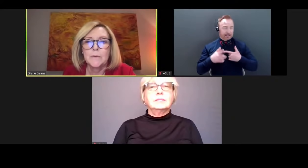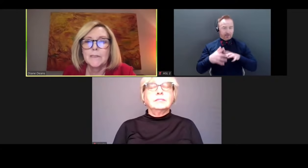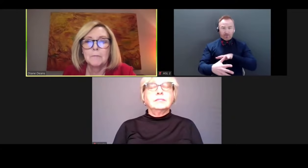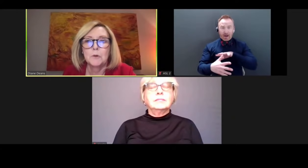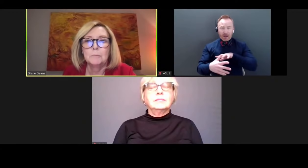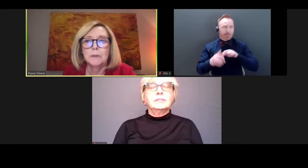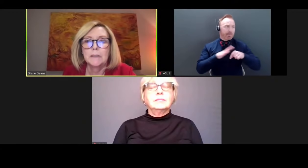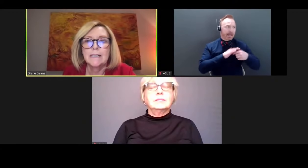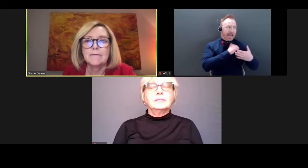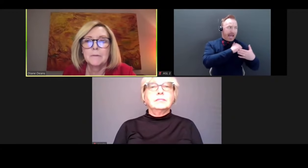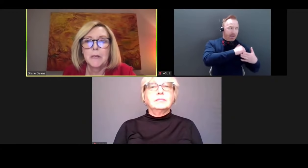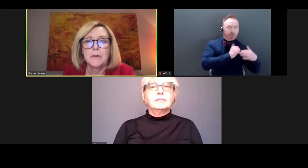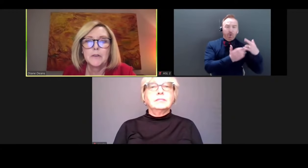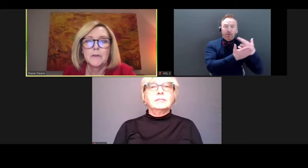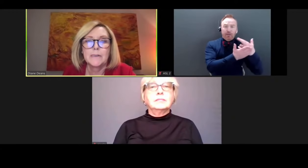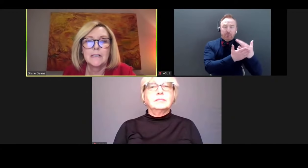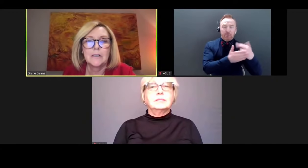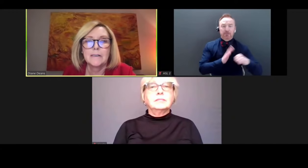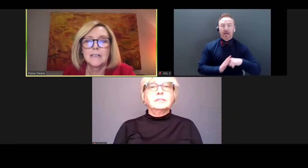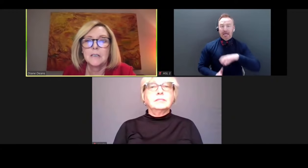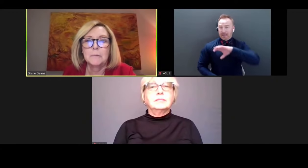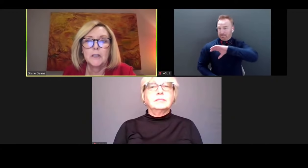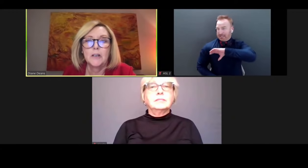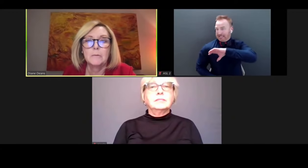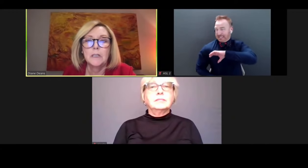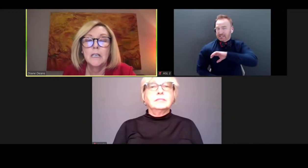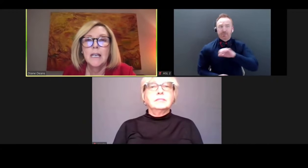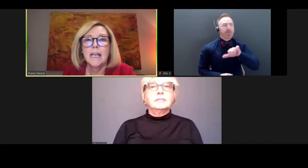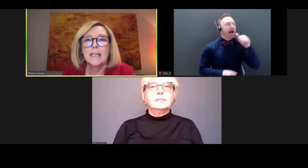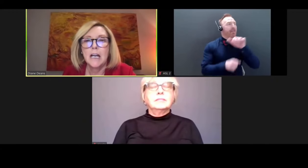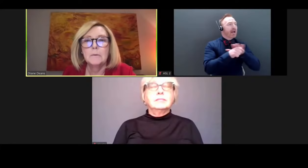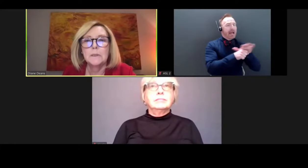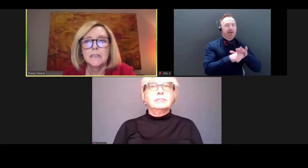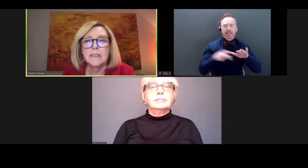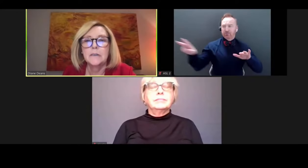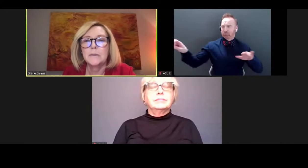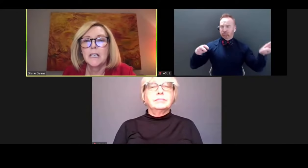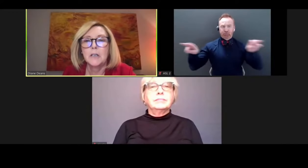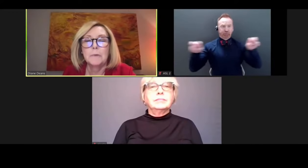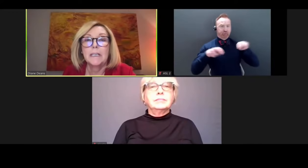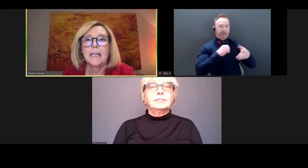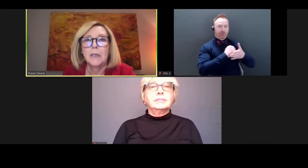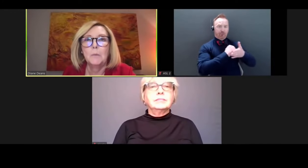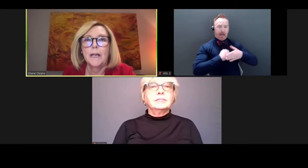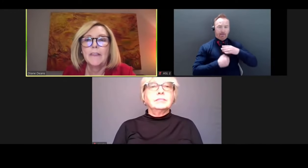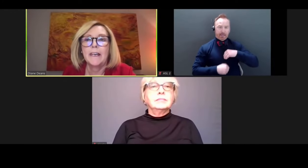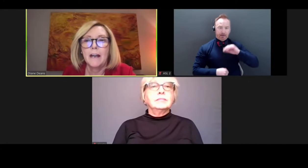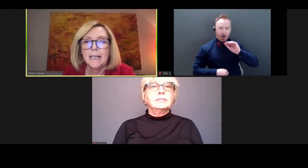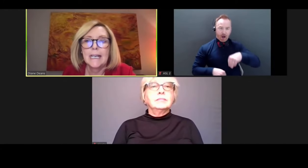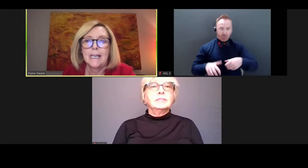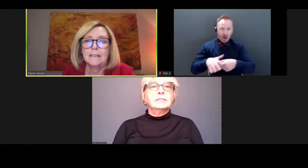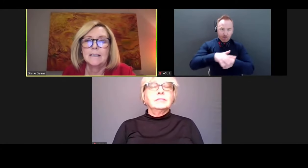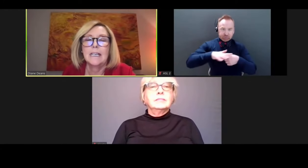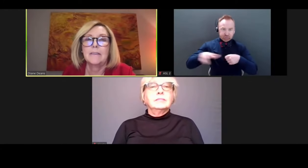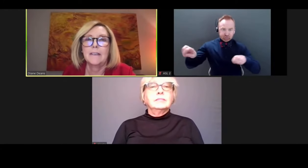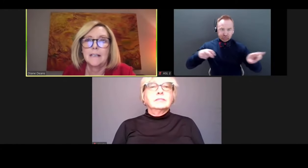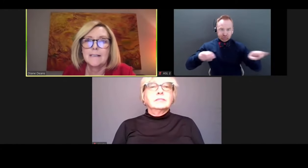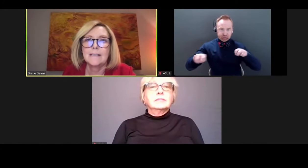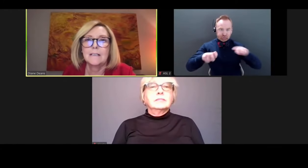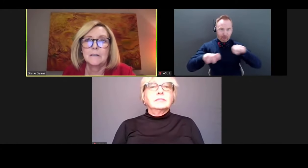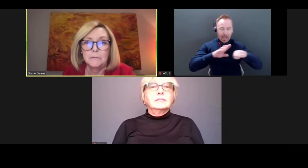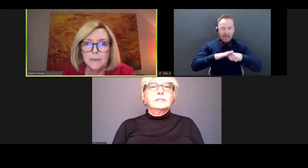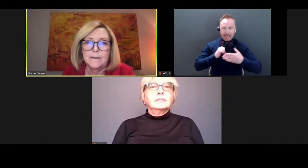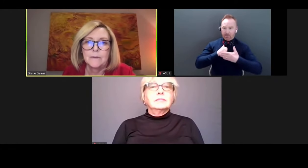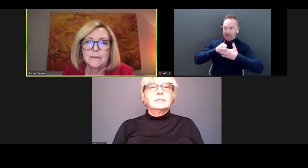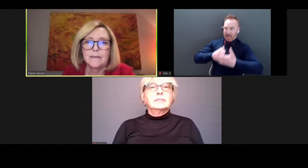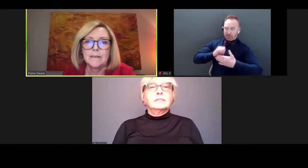MOUs to get more police from other jurisdictions to help in Ottawa, and I will continue to help in any way that I can to get the